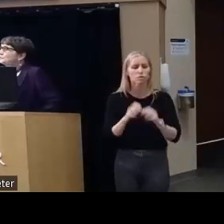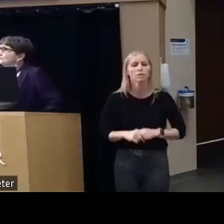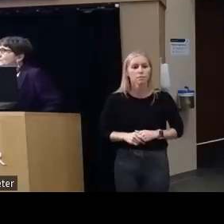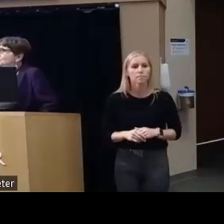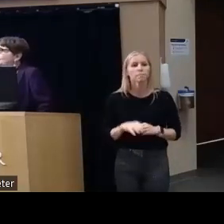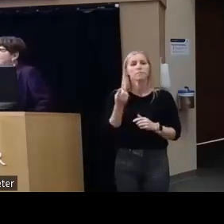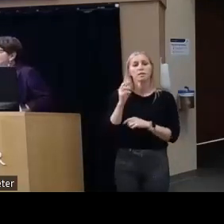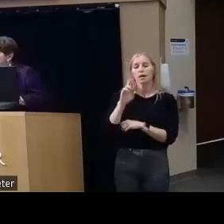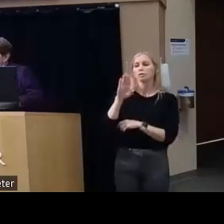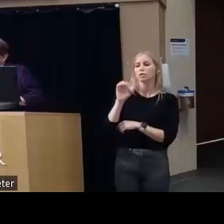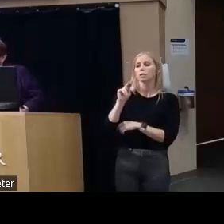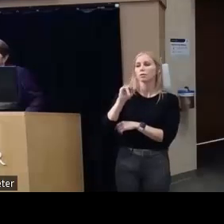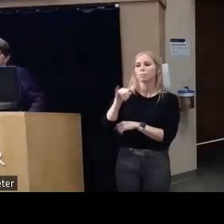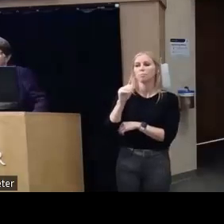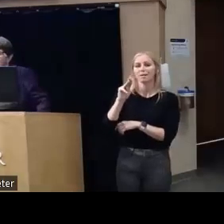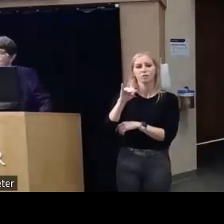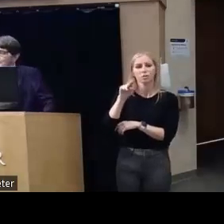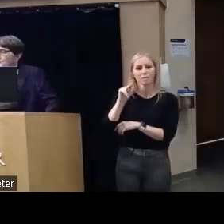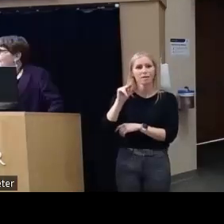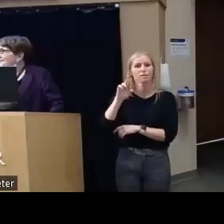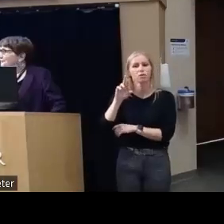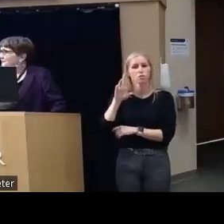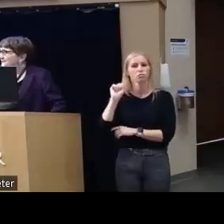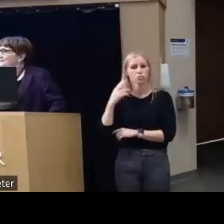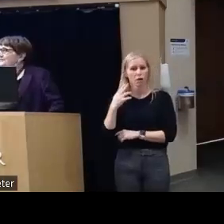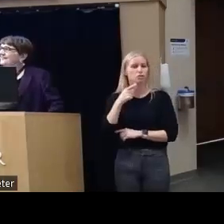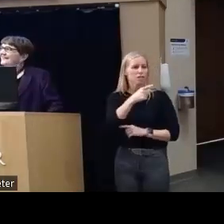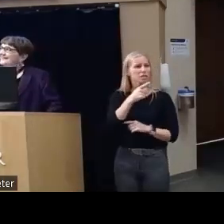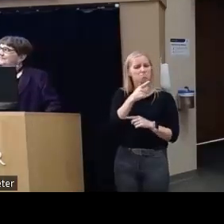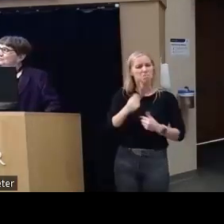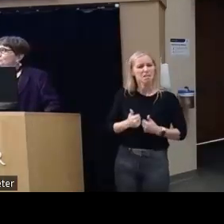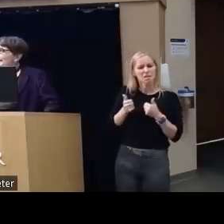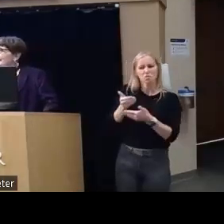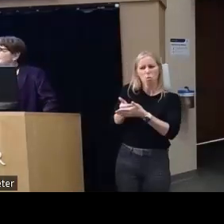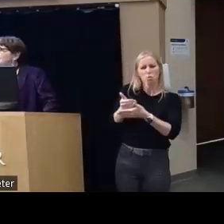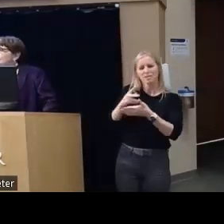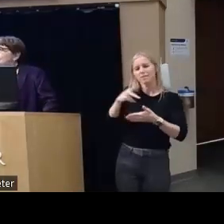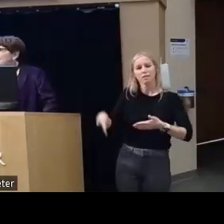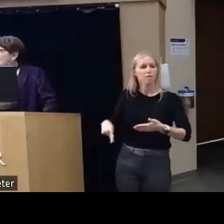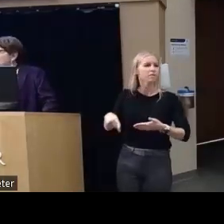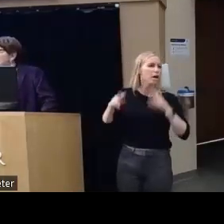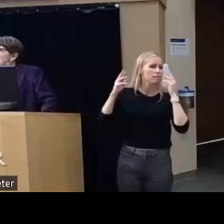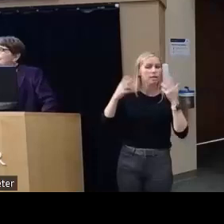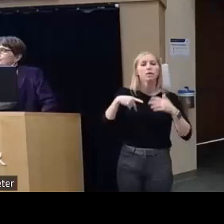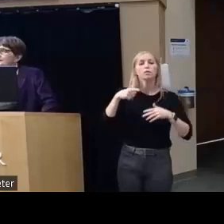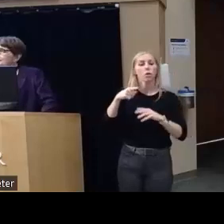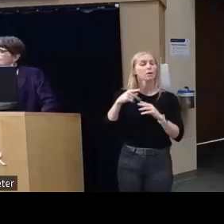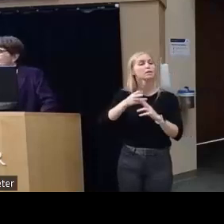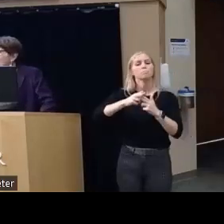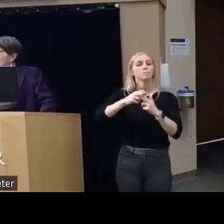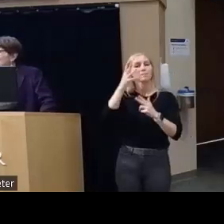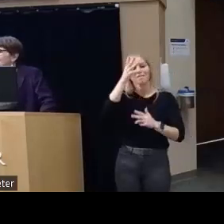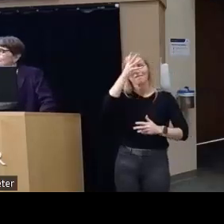Dr. Benjamin Rush, we can sort of claim him because he was nearby in Philadelphia. He is known as the father of